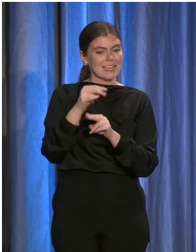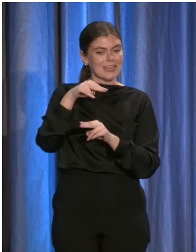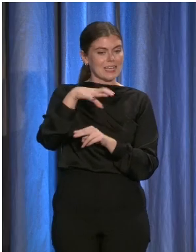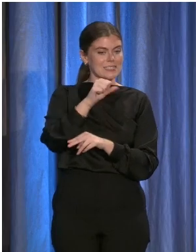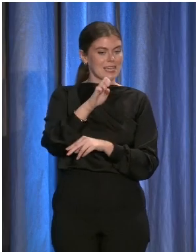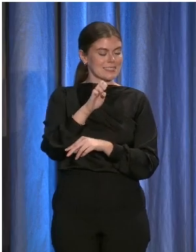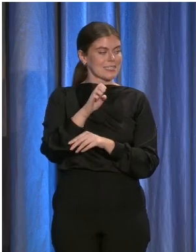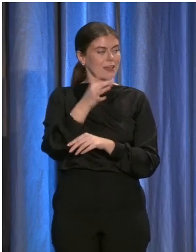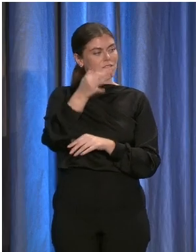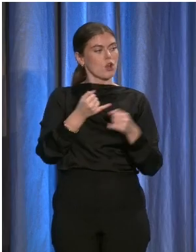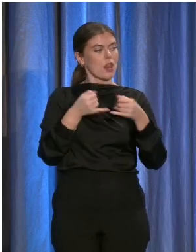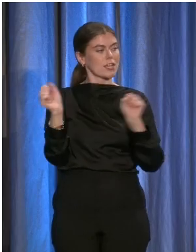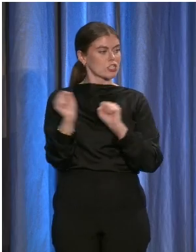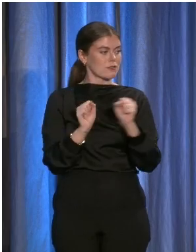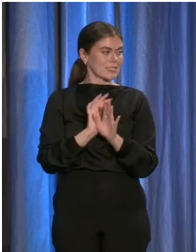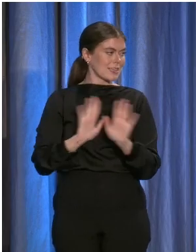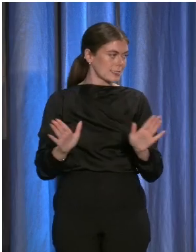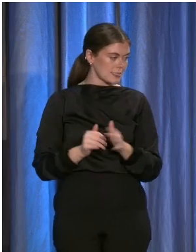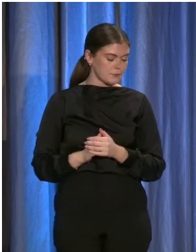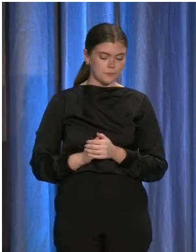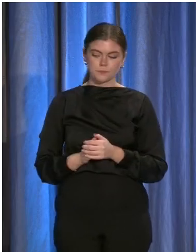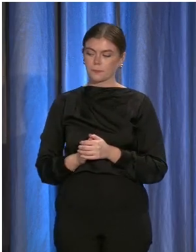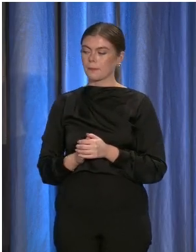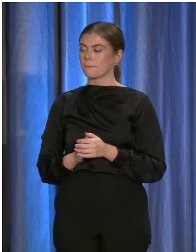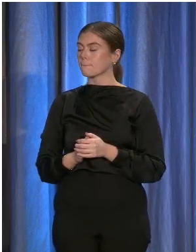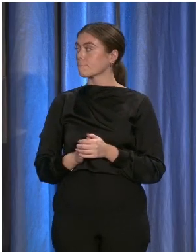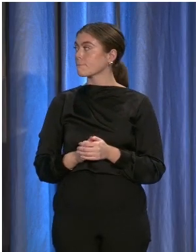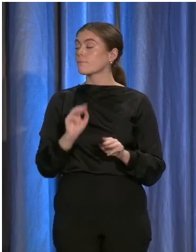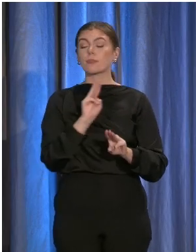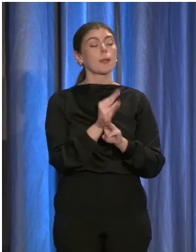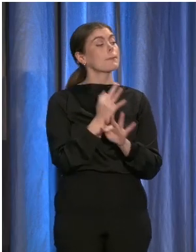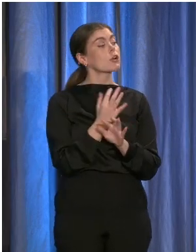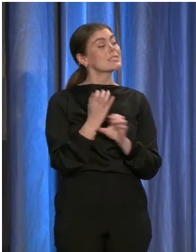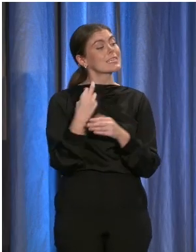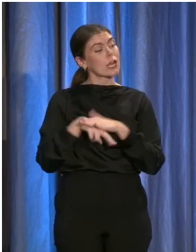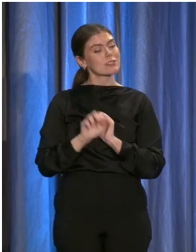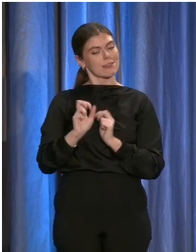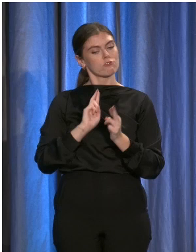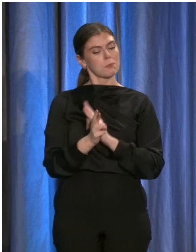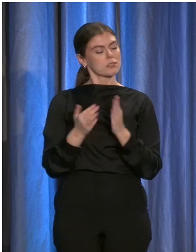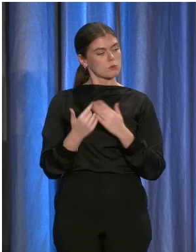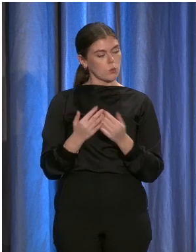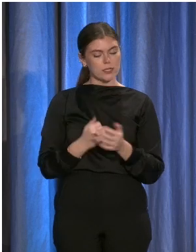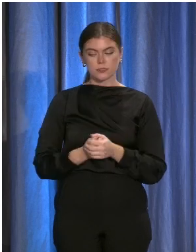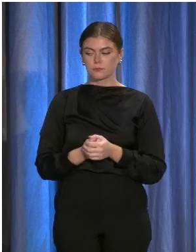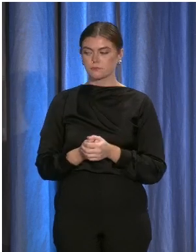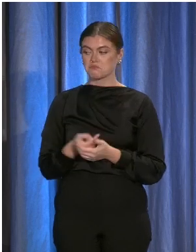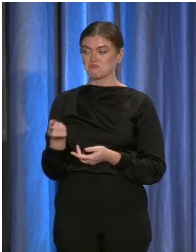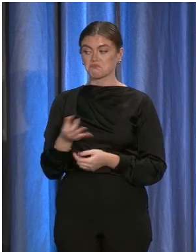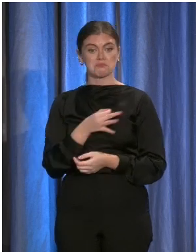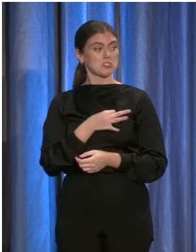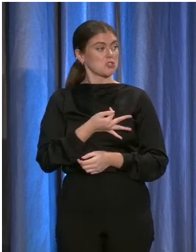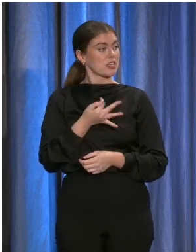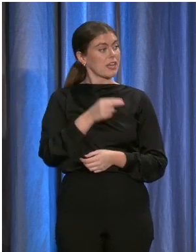NCSE's frontline services. And parents, carers said to us that it would be good if